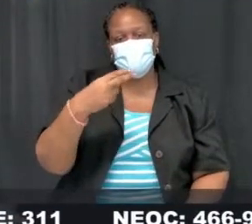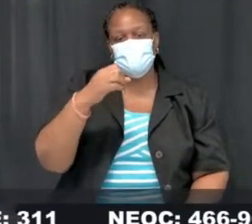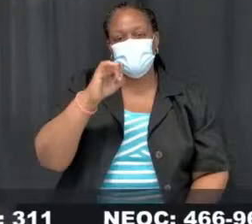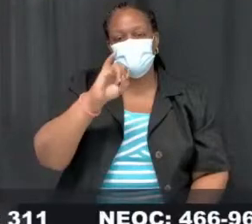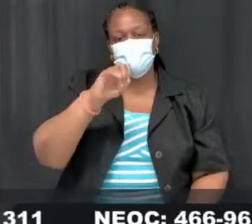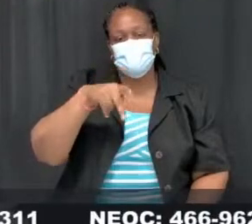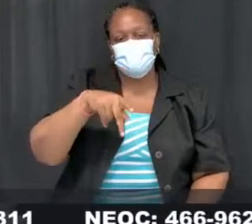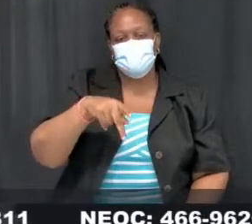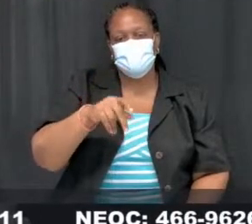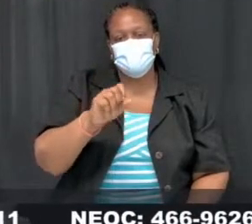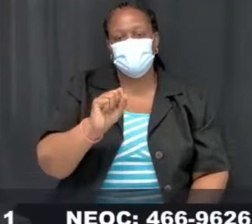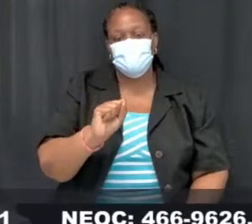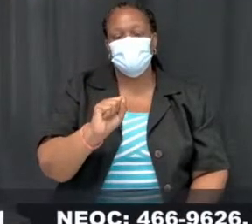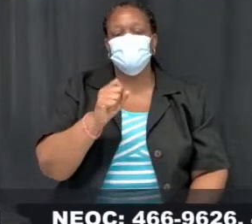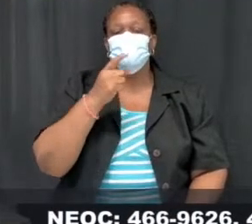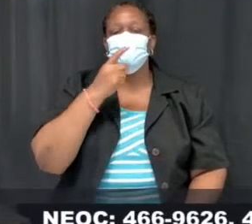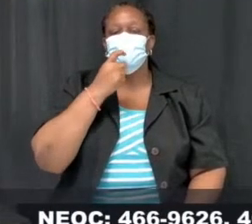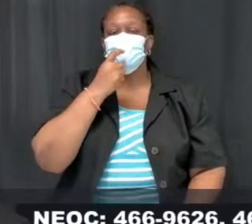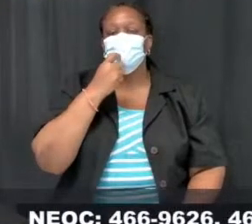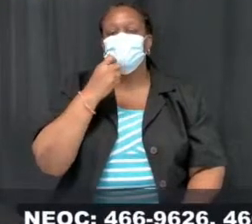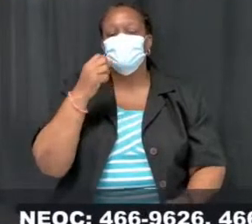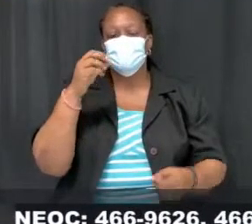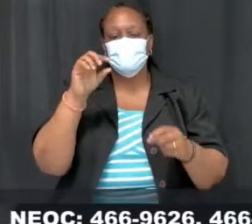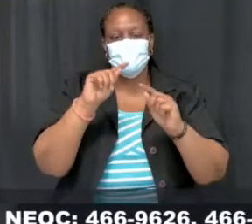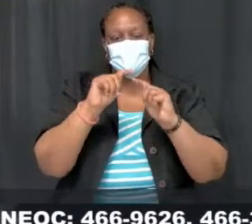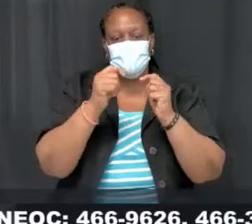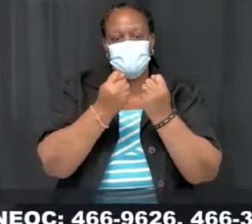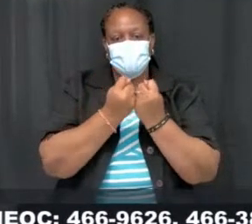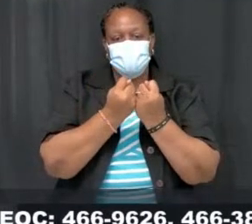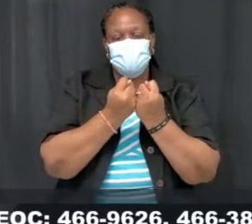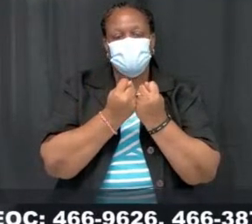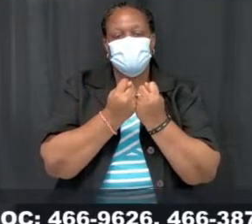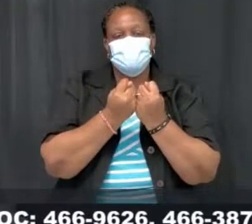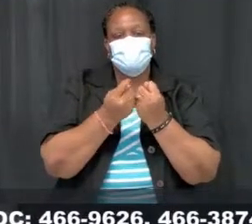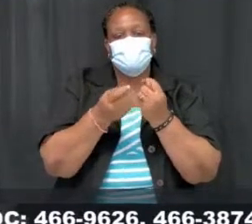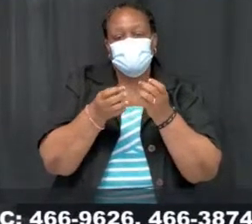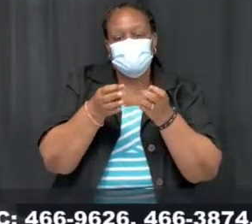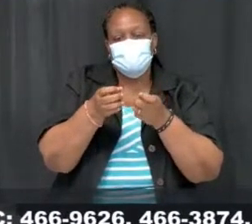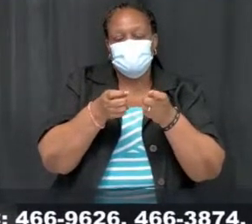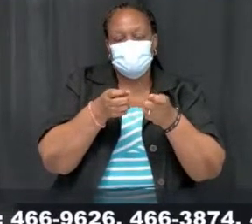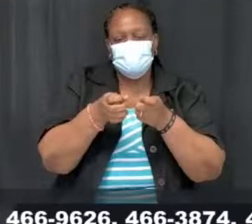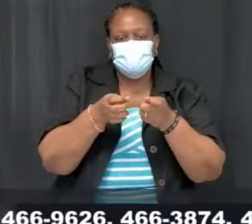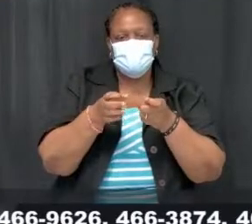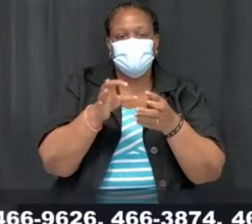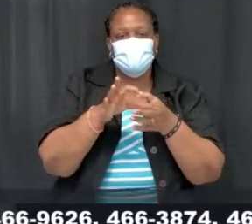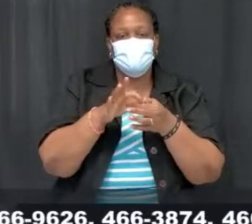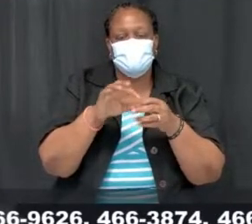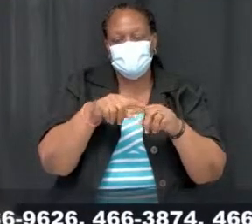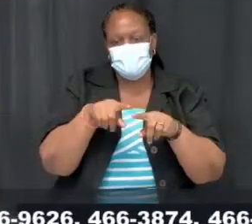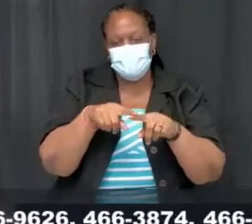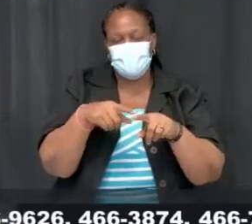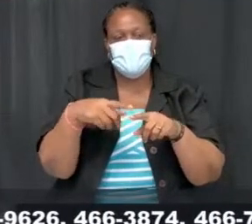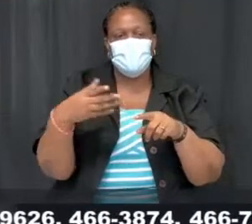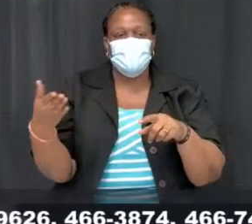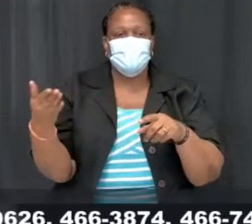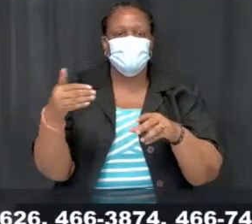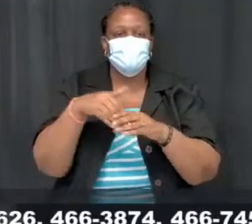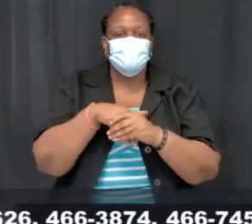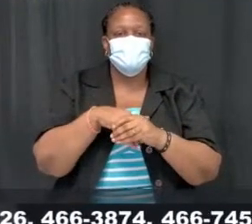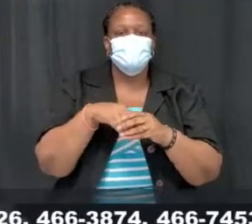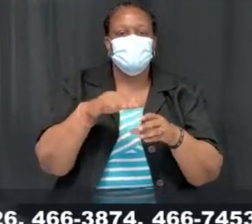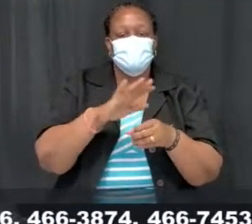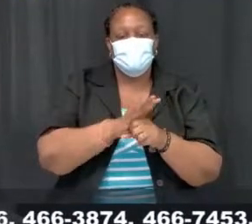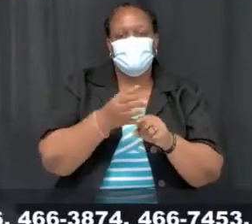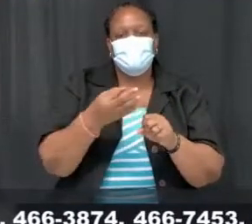Mitigation Council, and the Honorable Akila Byron Nisbet, who is the Minister of